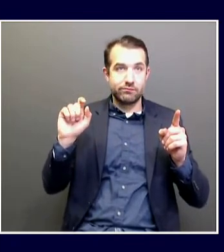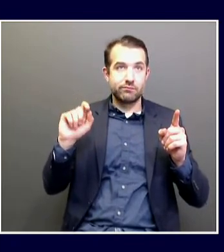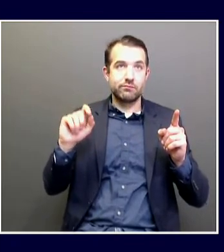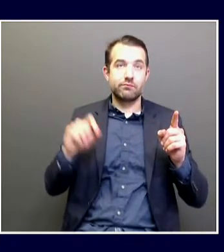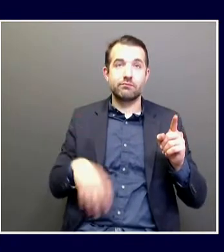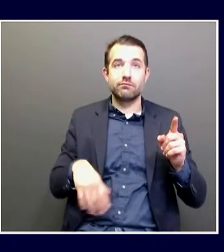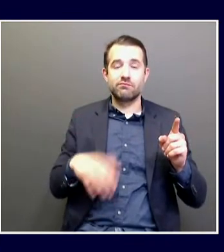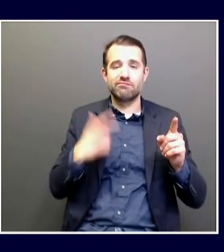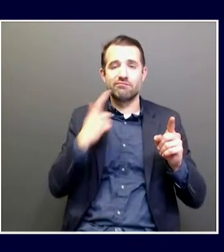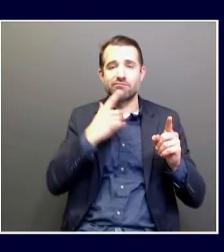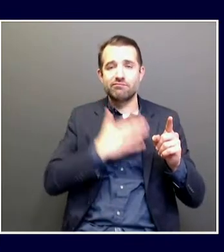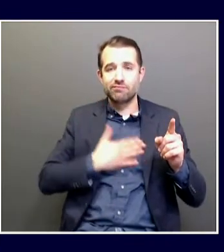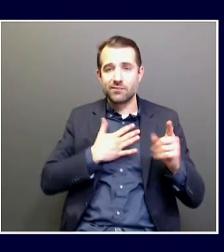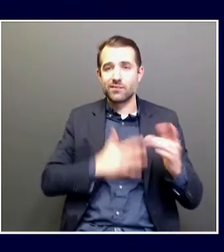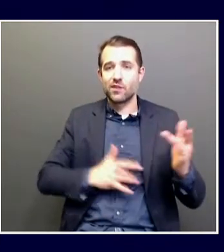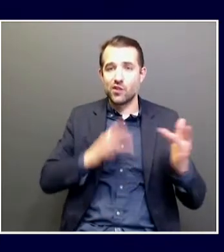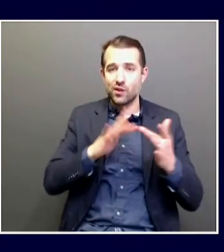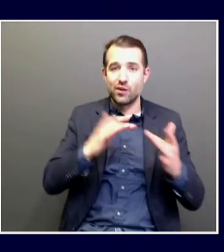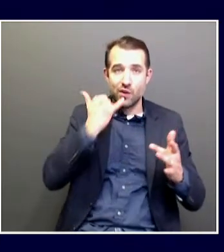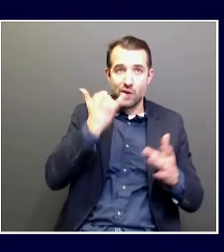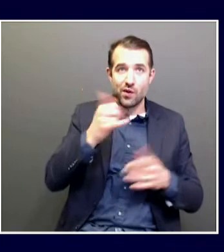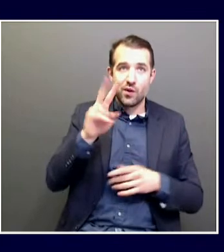Me at